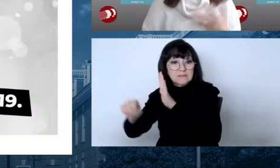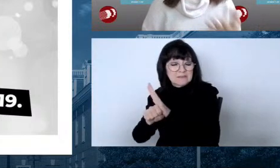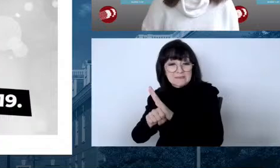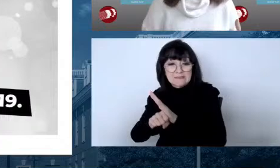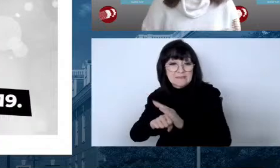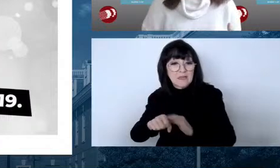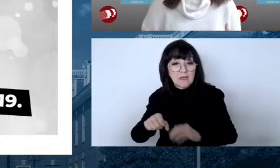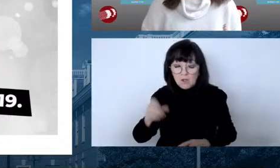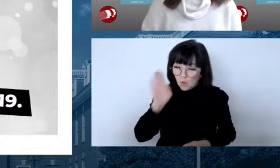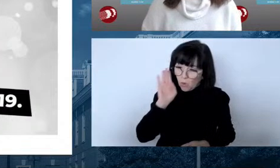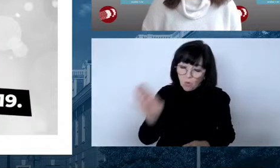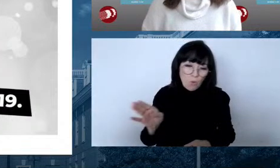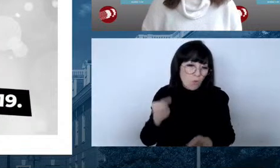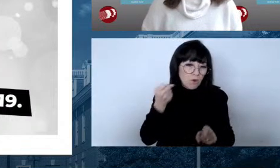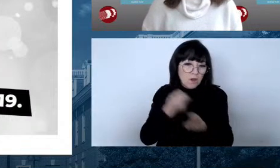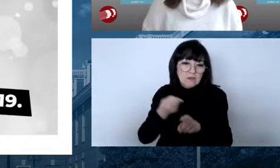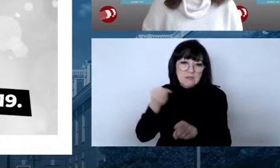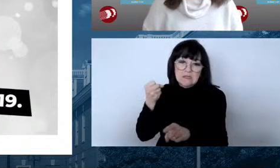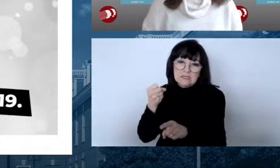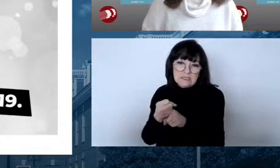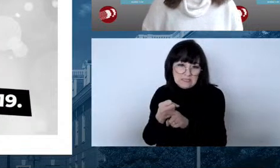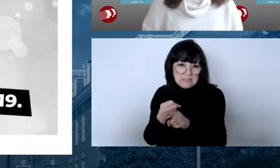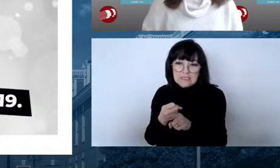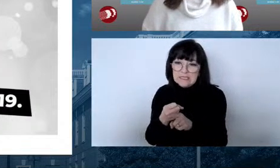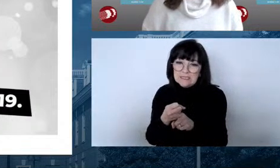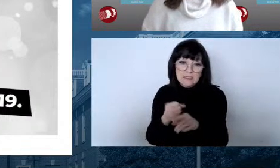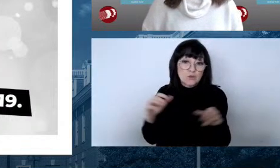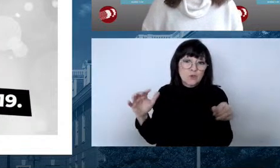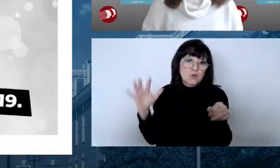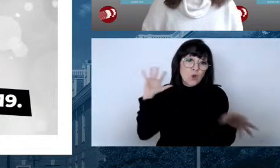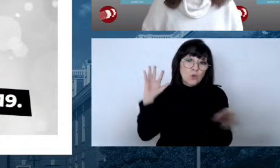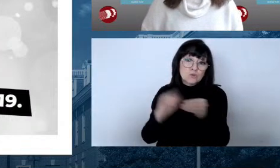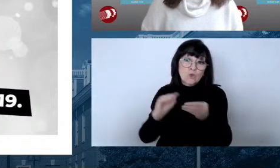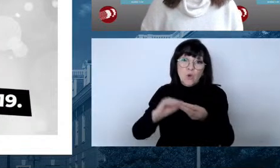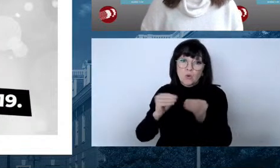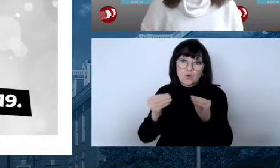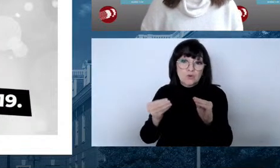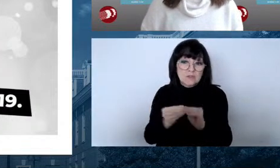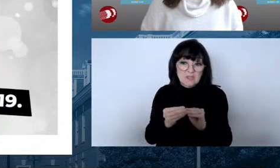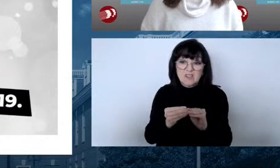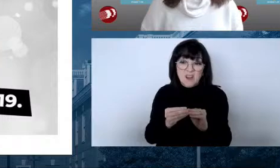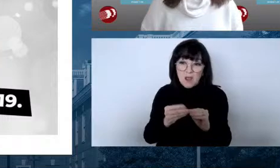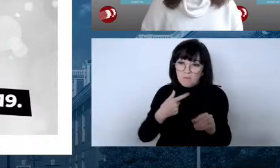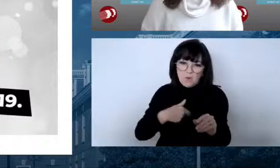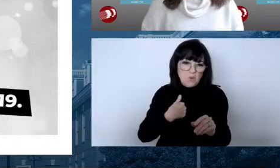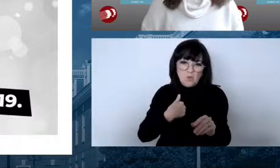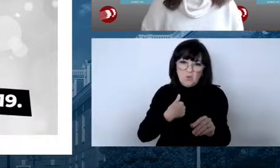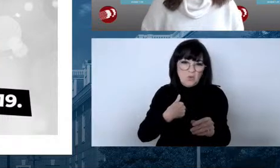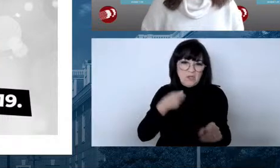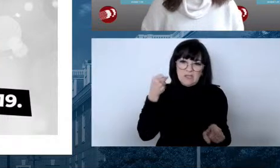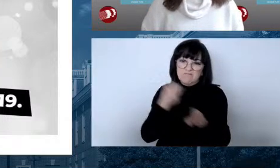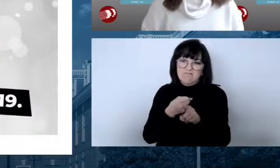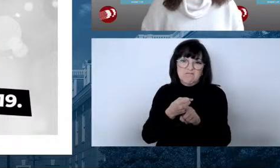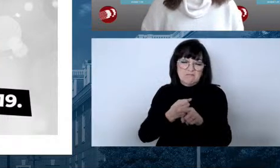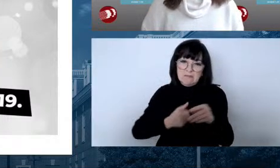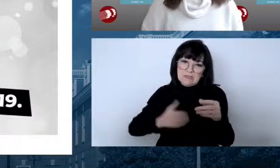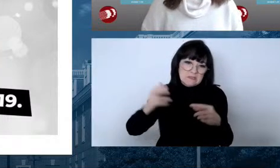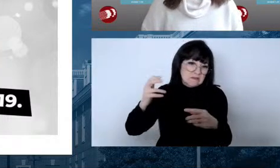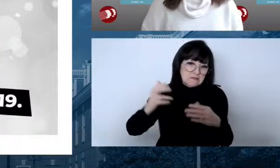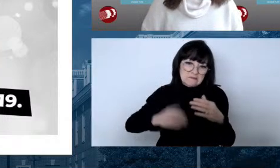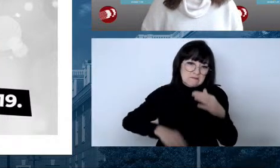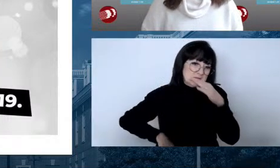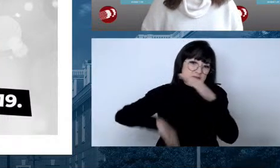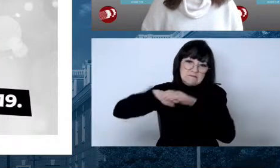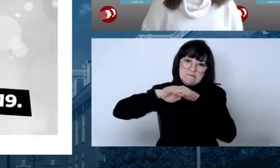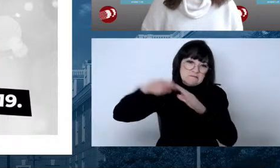to hit another record total of cases today. Omicron is everywhere. And we've yet to be able to figure out how to eat and drink